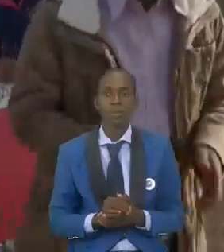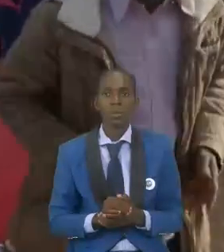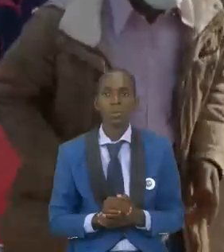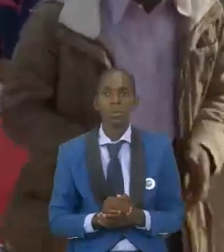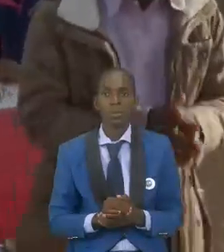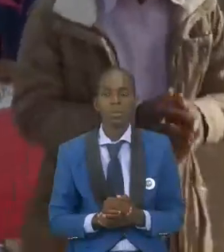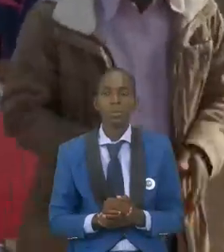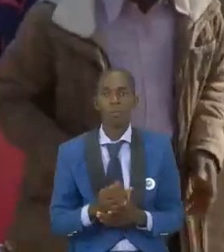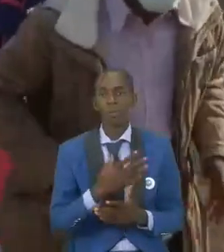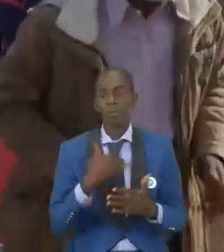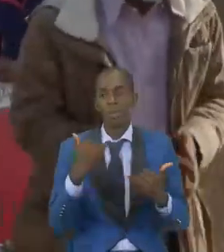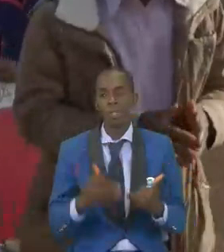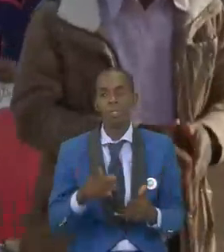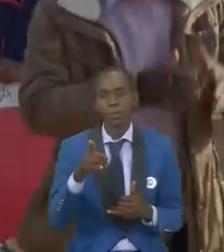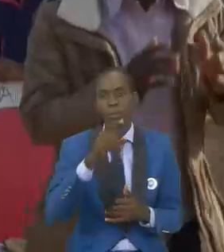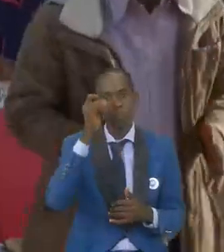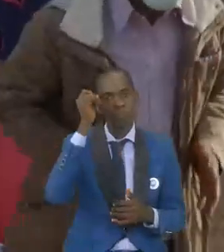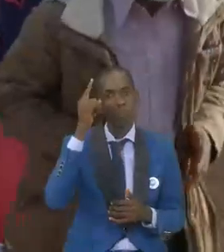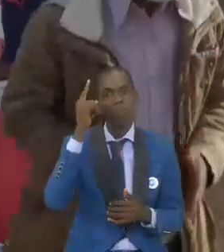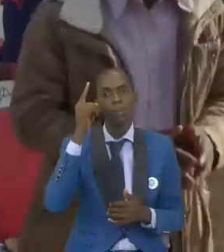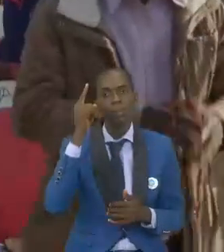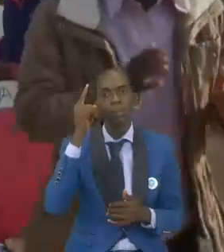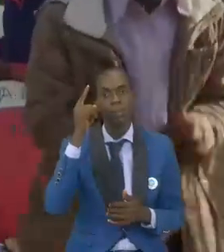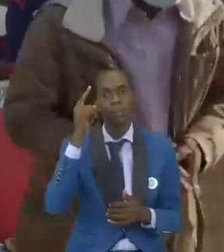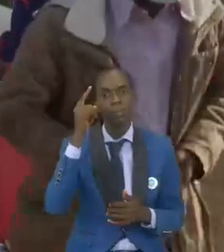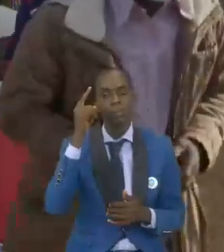And now you understand, he is the